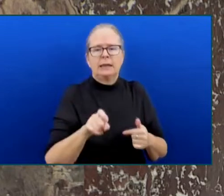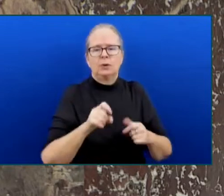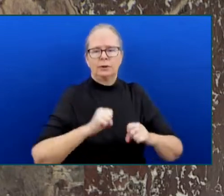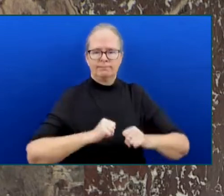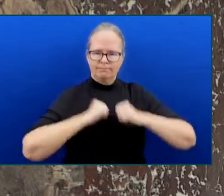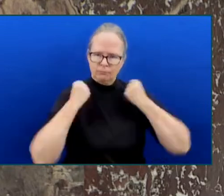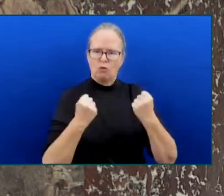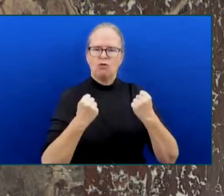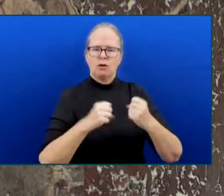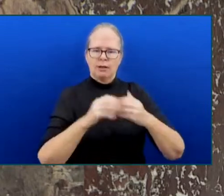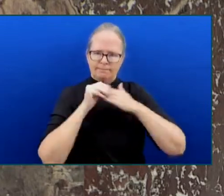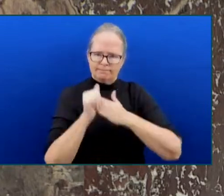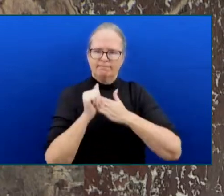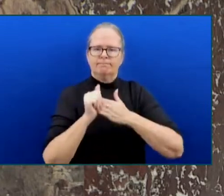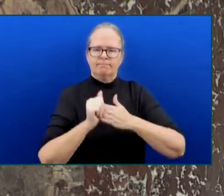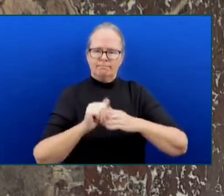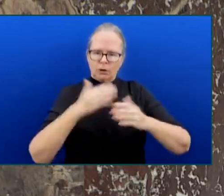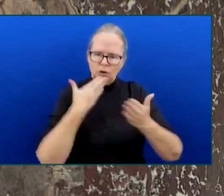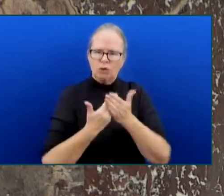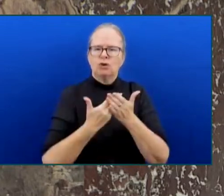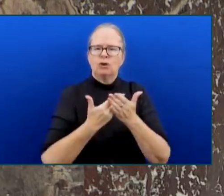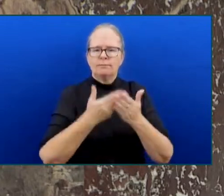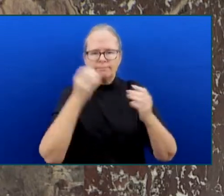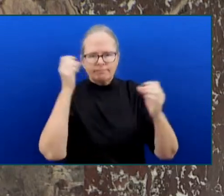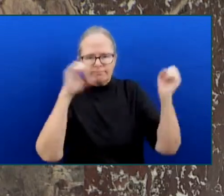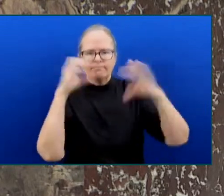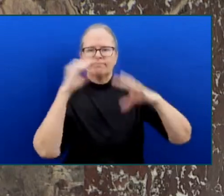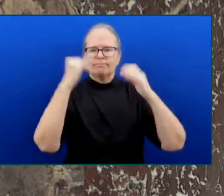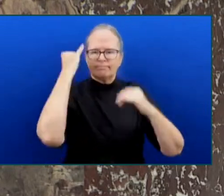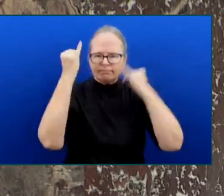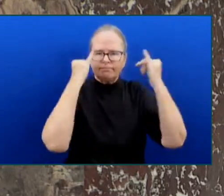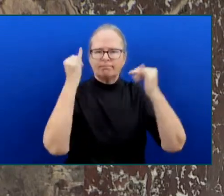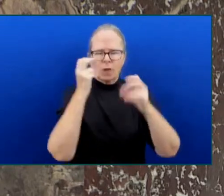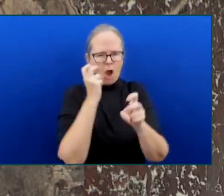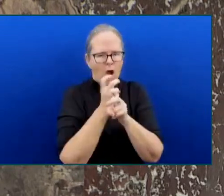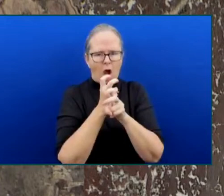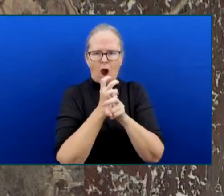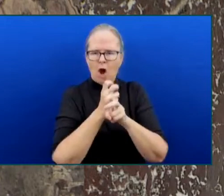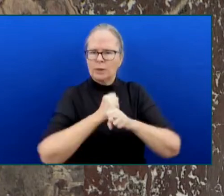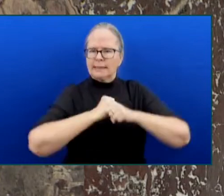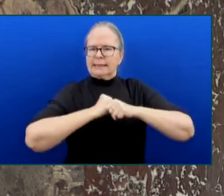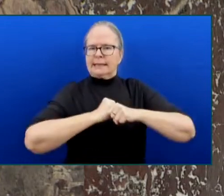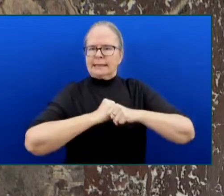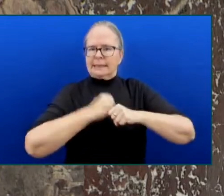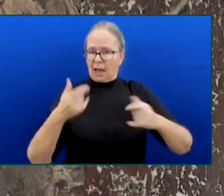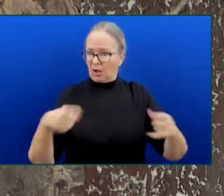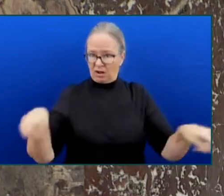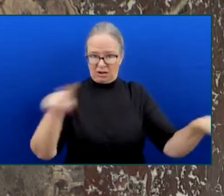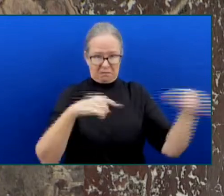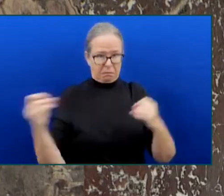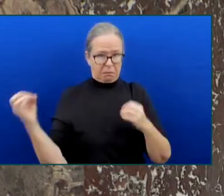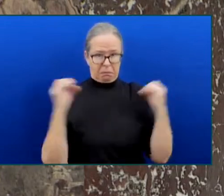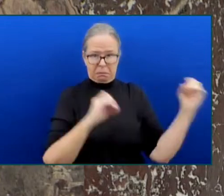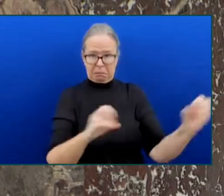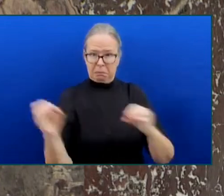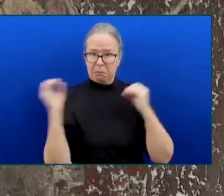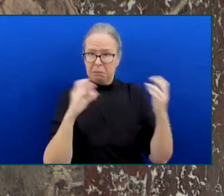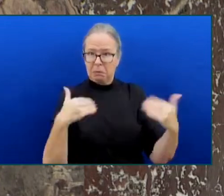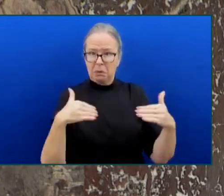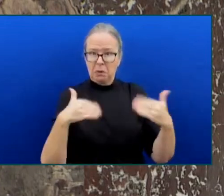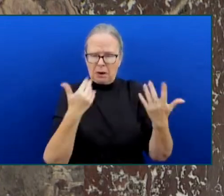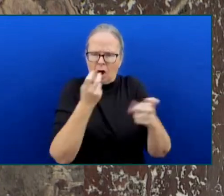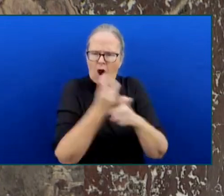to stand strong, Honourable Speaker. It's hard to stand strong. But I encourage the members to visit with